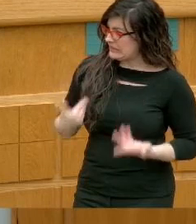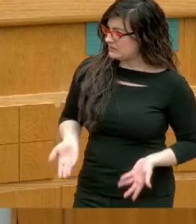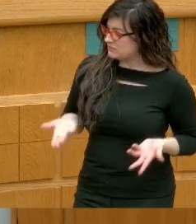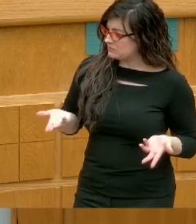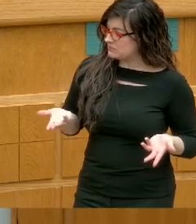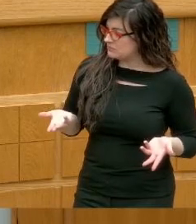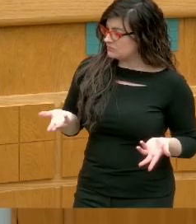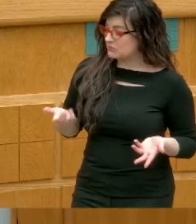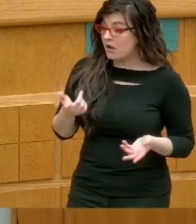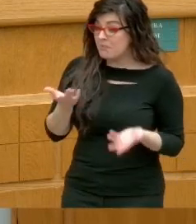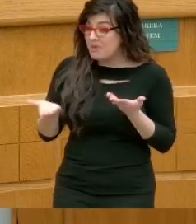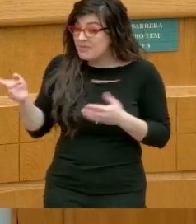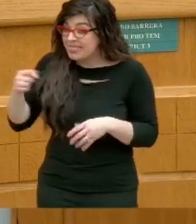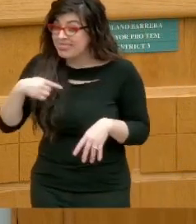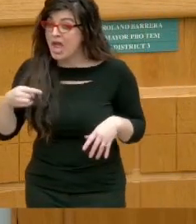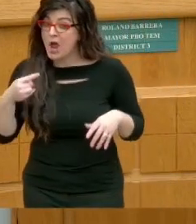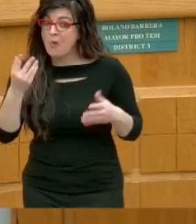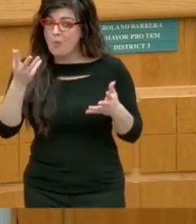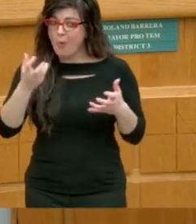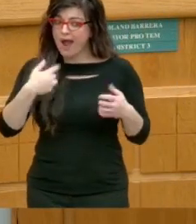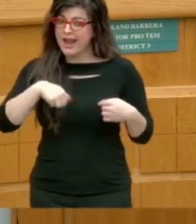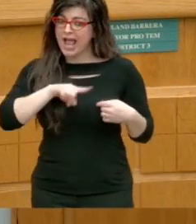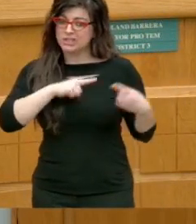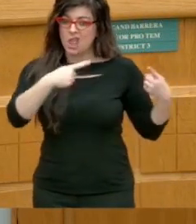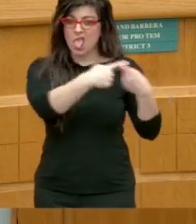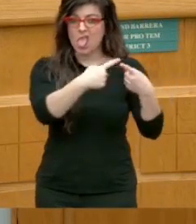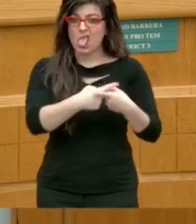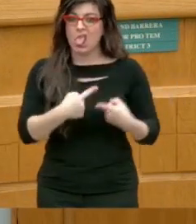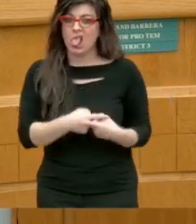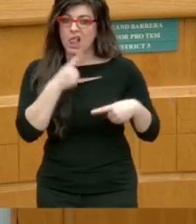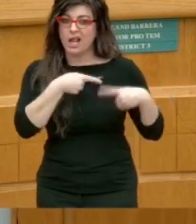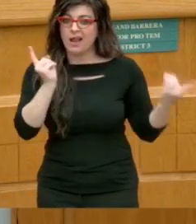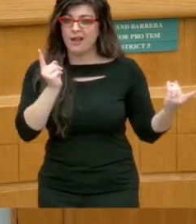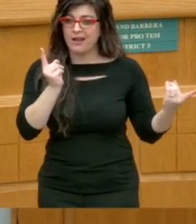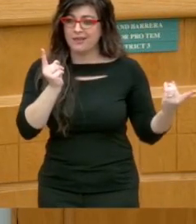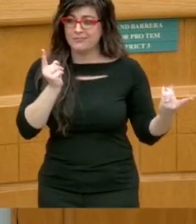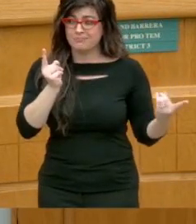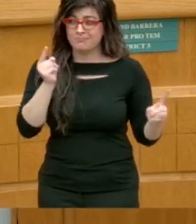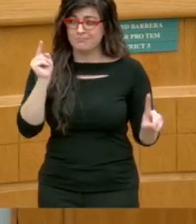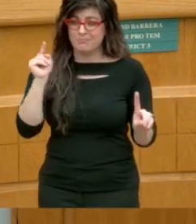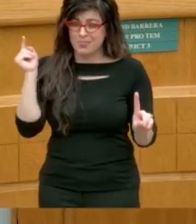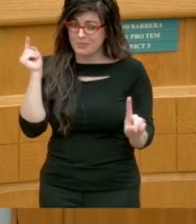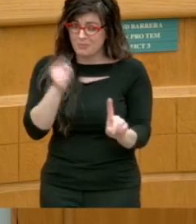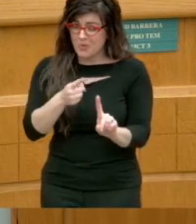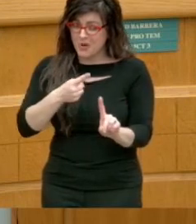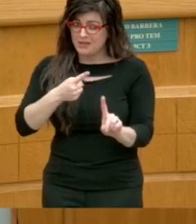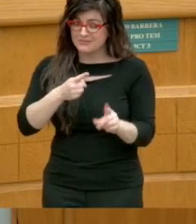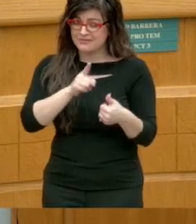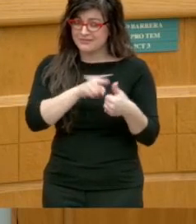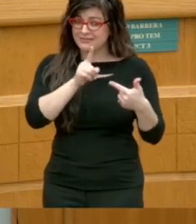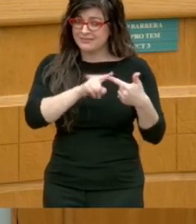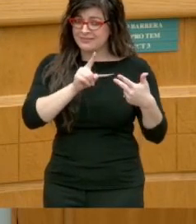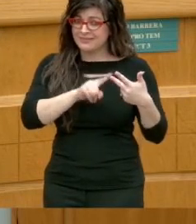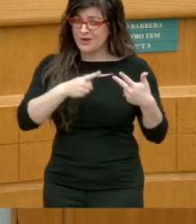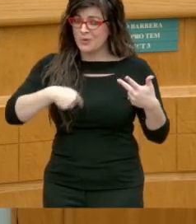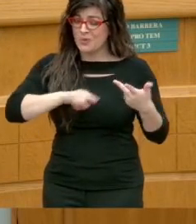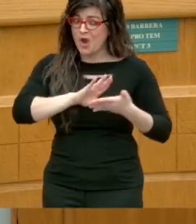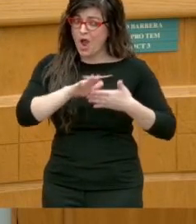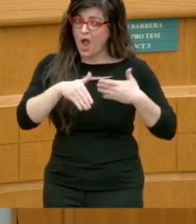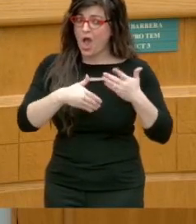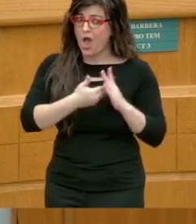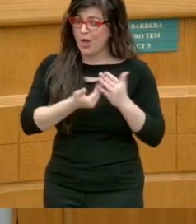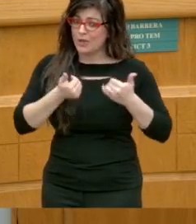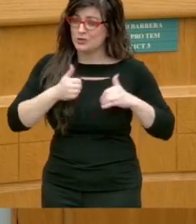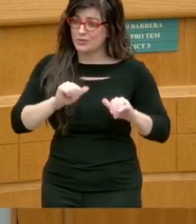and I've said. But the bottom line is, we're here for the safety and health of our community, and we're all rowing the same way and going